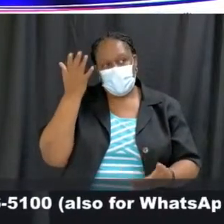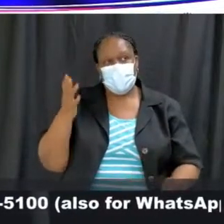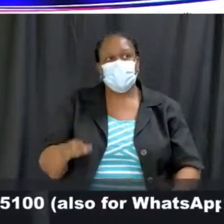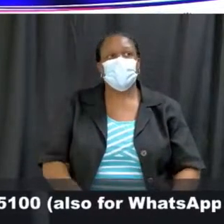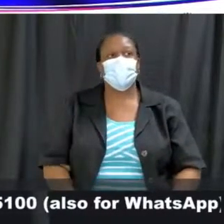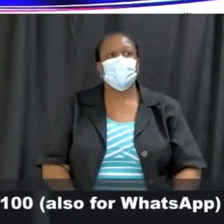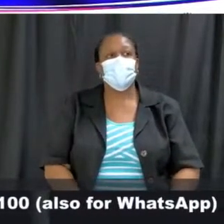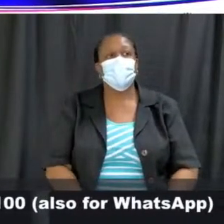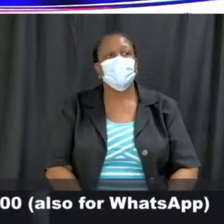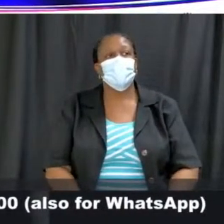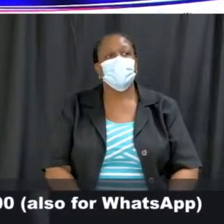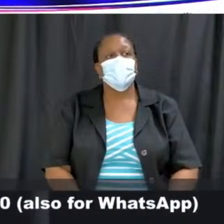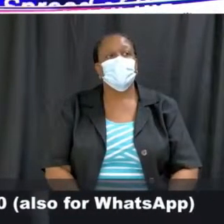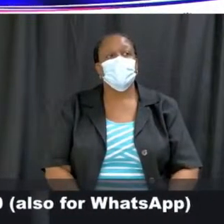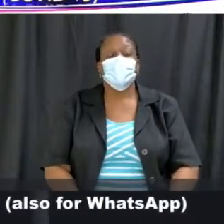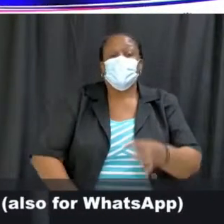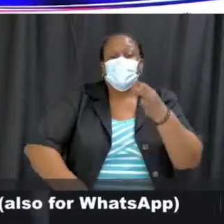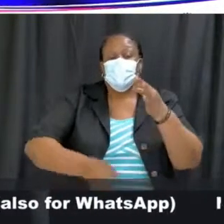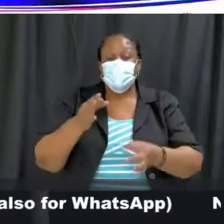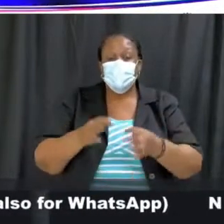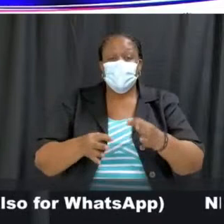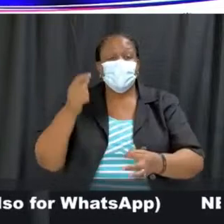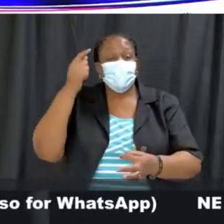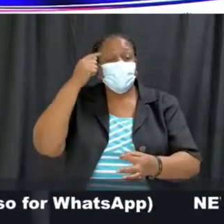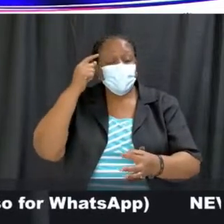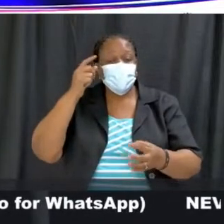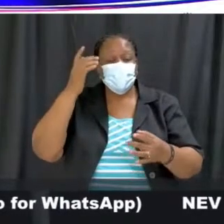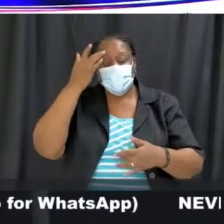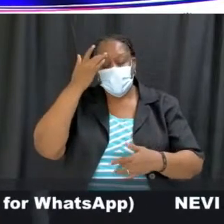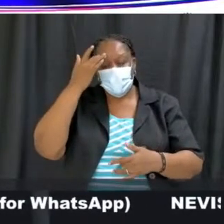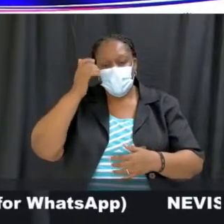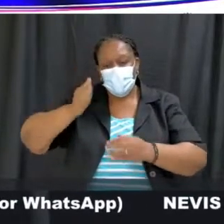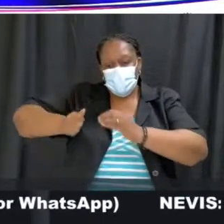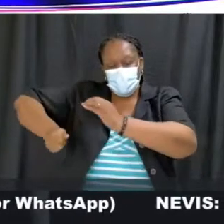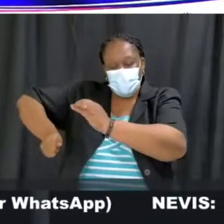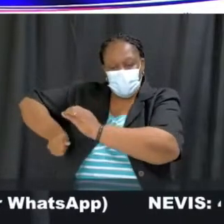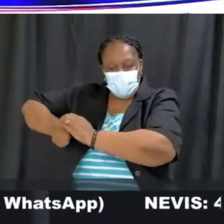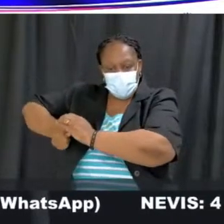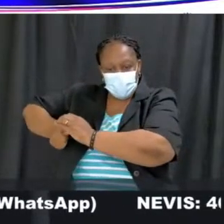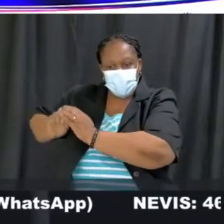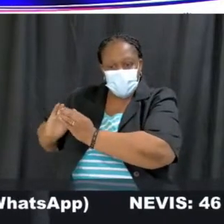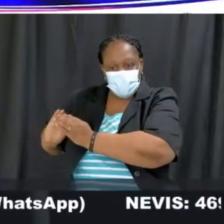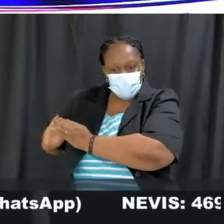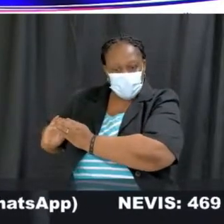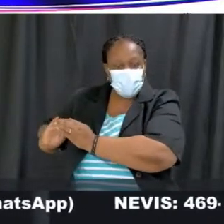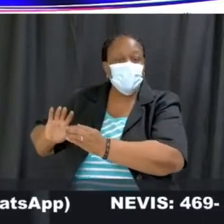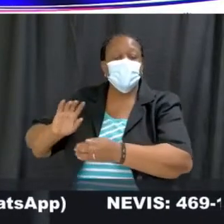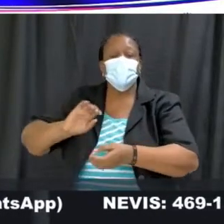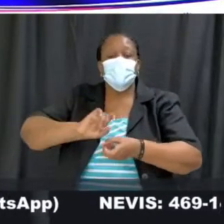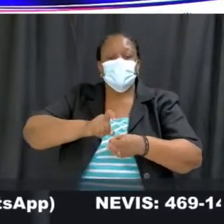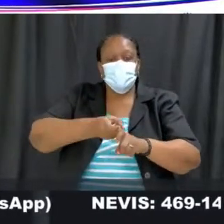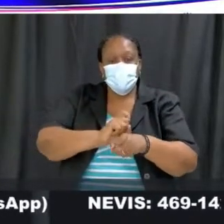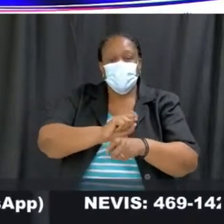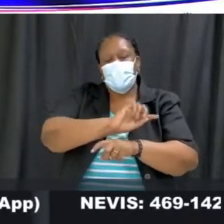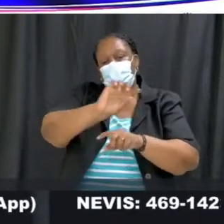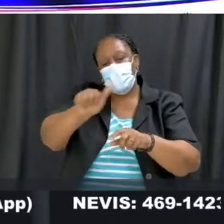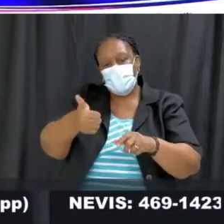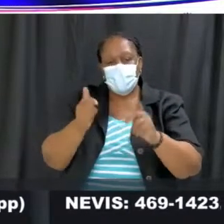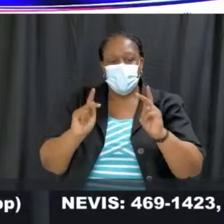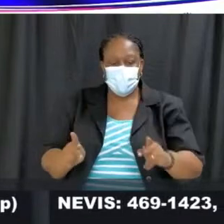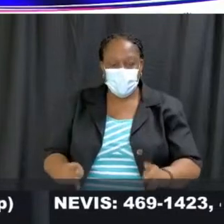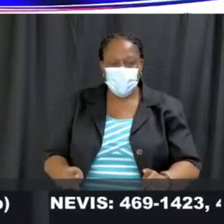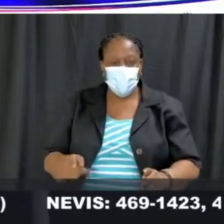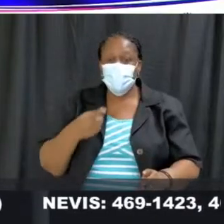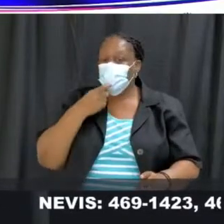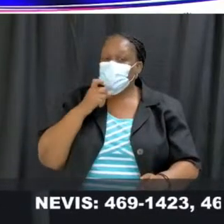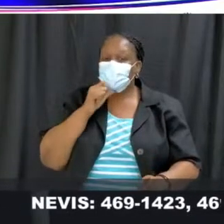isolation. Isolation separates people who are ill or infected with a contagious disease from people who are not ill